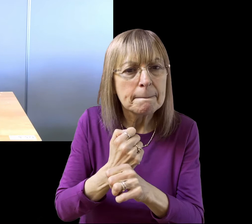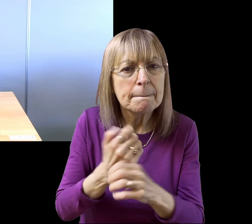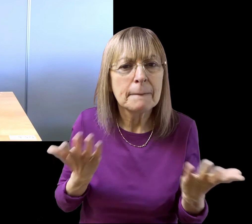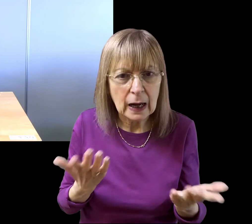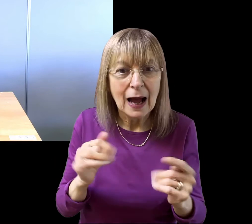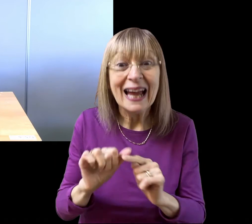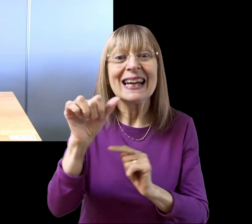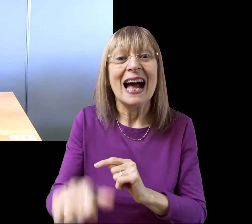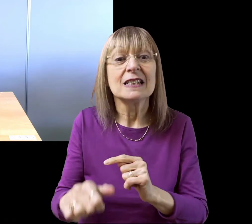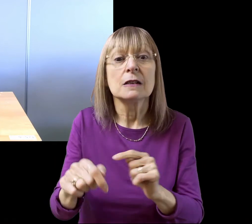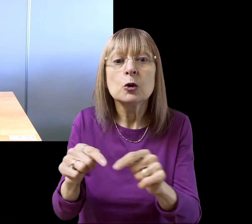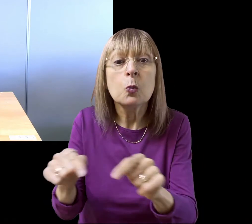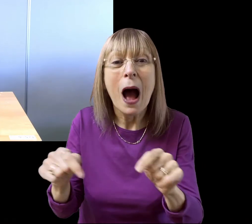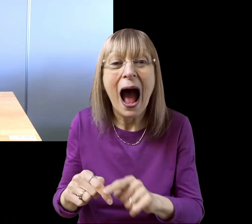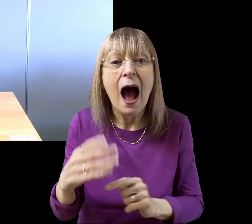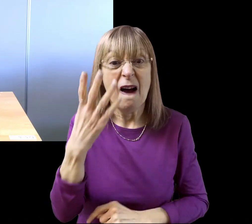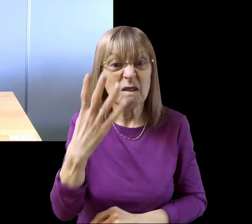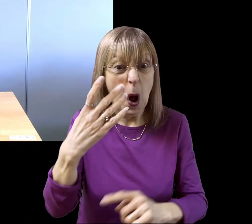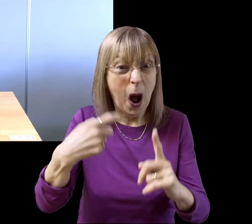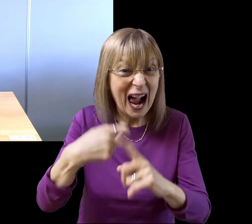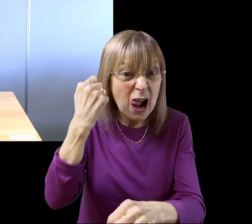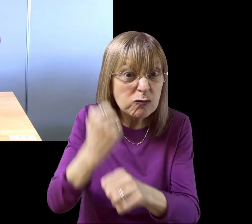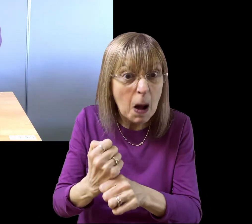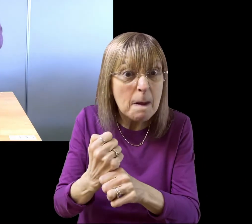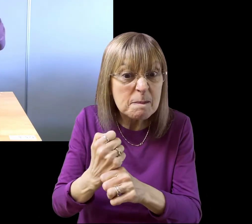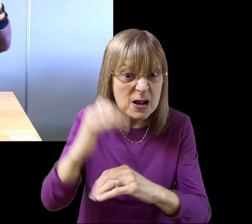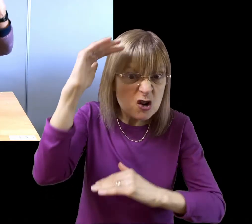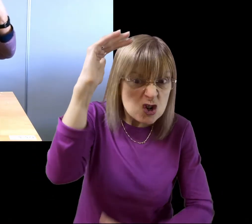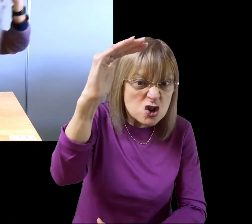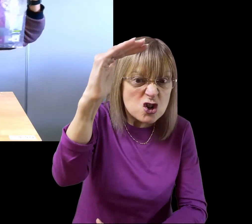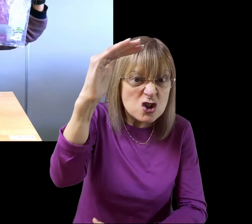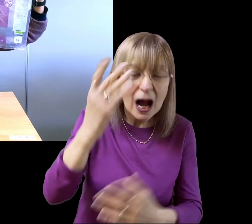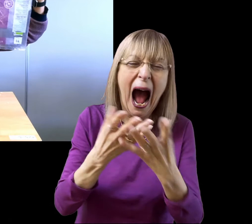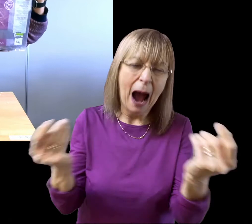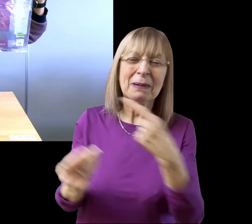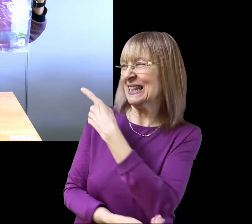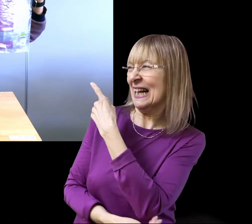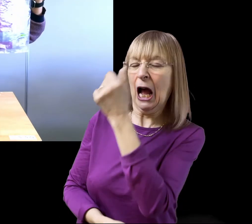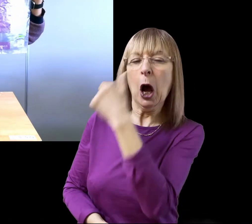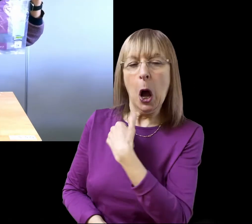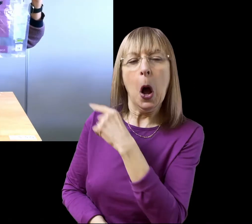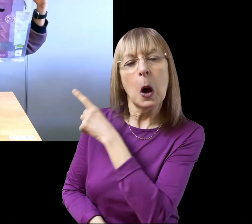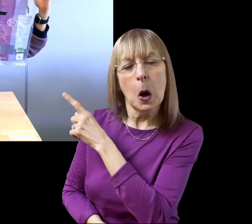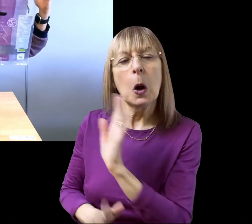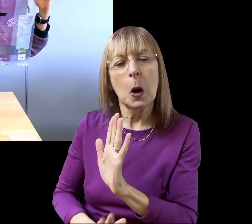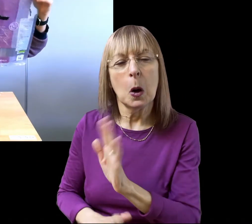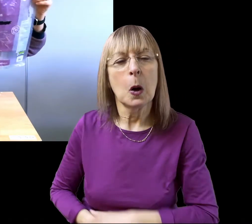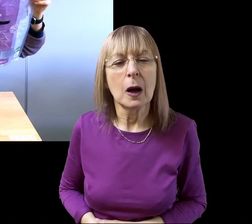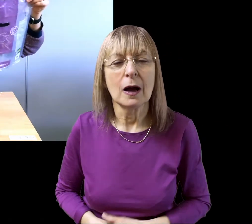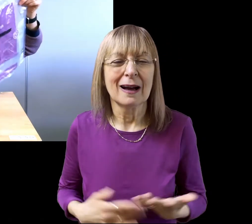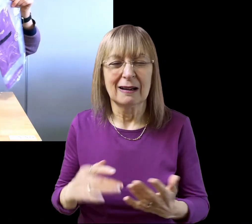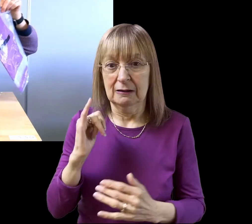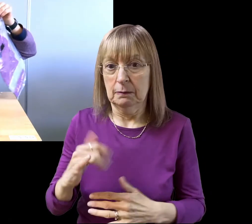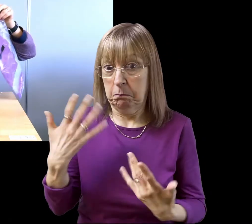after that, the next square corresponds to the 4 kilogram sack, which is empty,